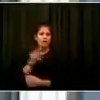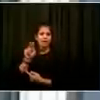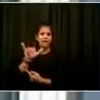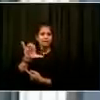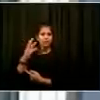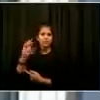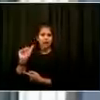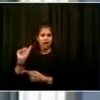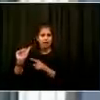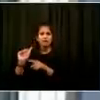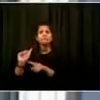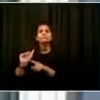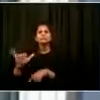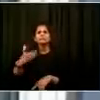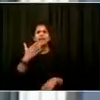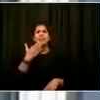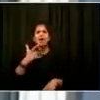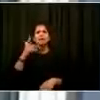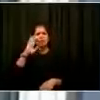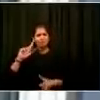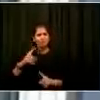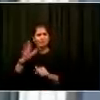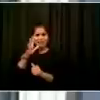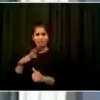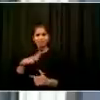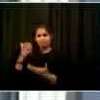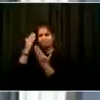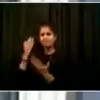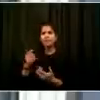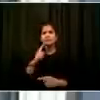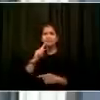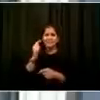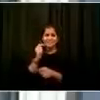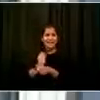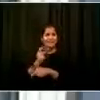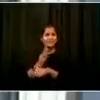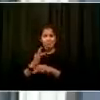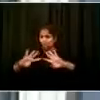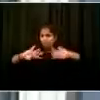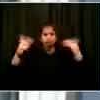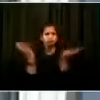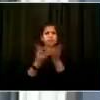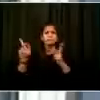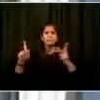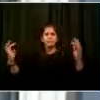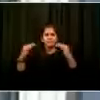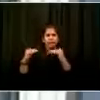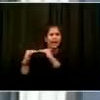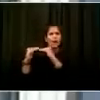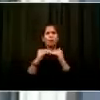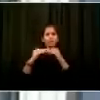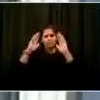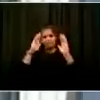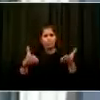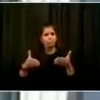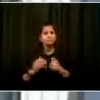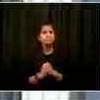task force for racial inclusion and equity. Lots of businesses have grown in the city,